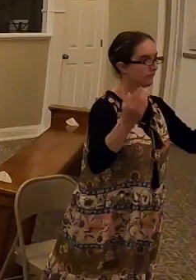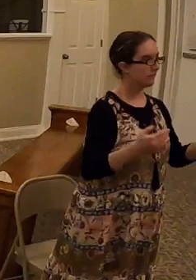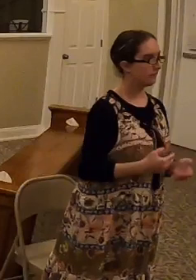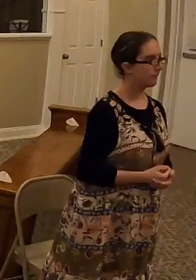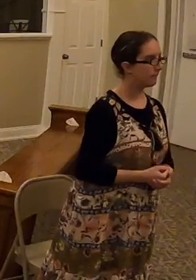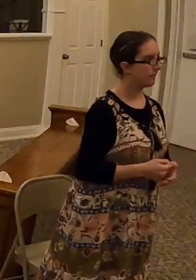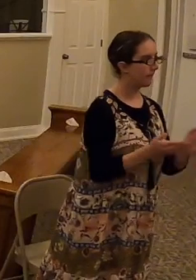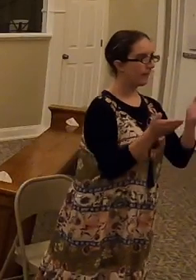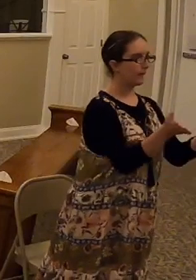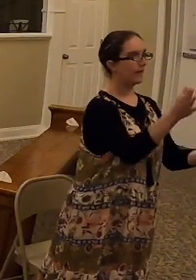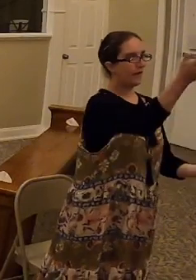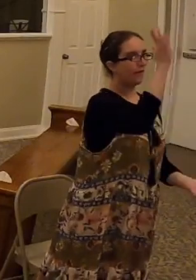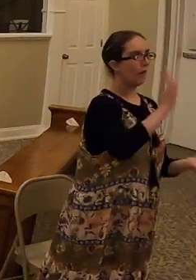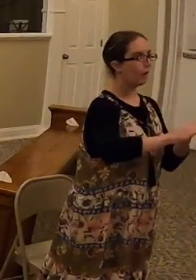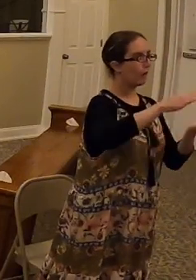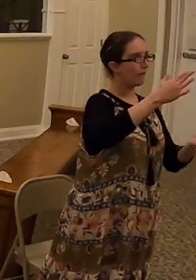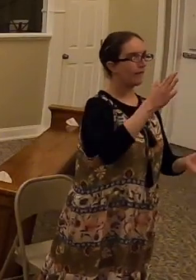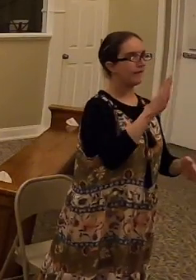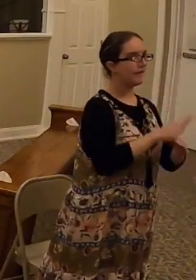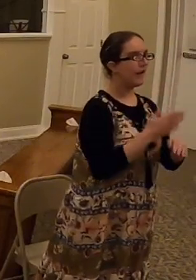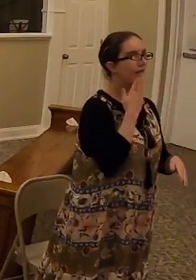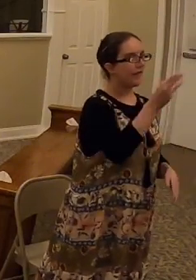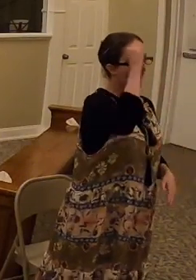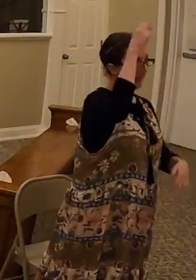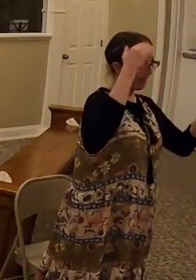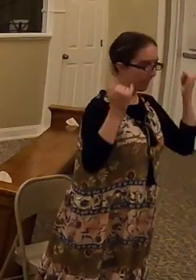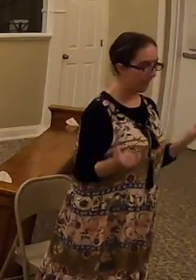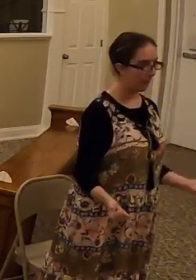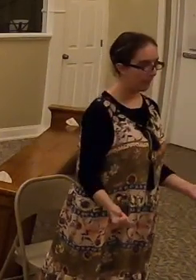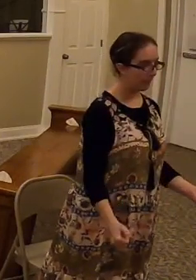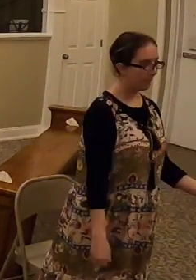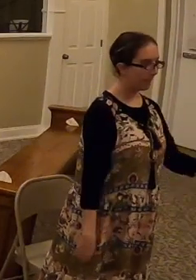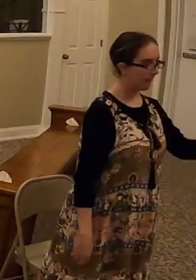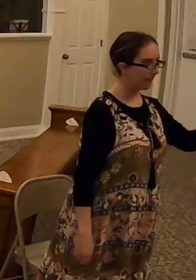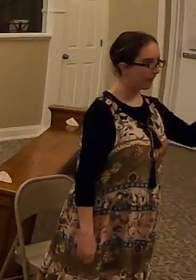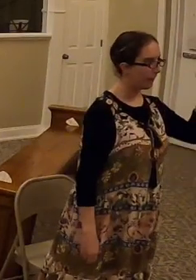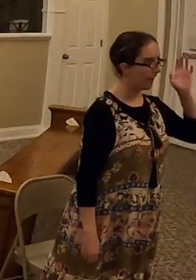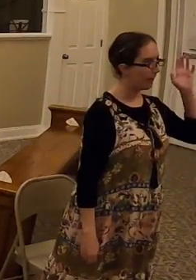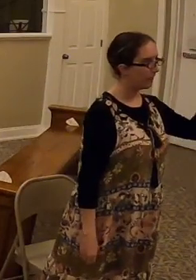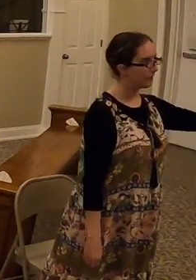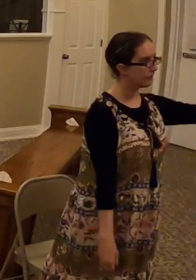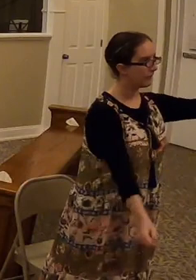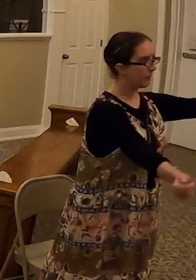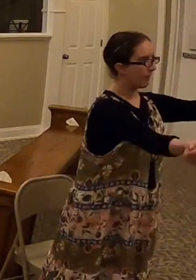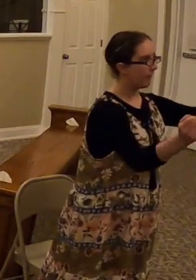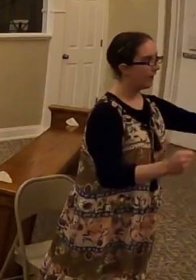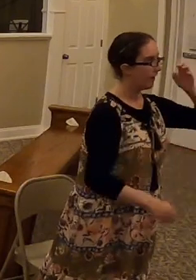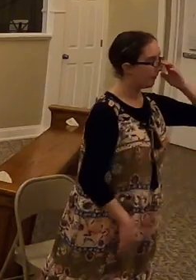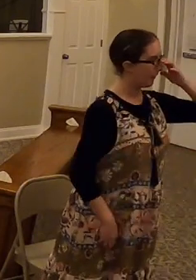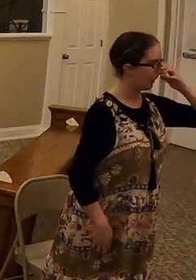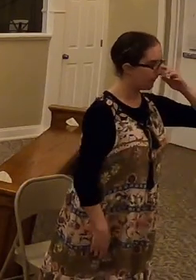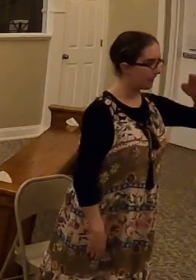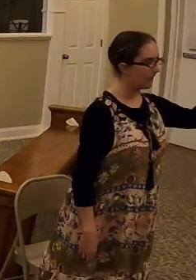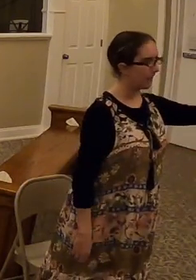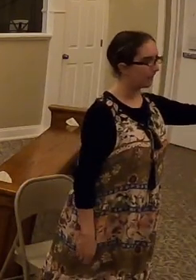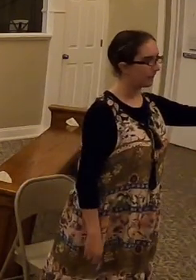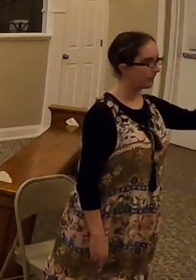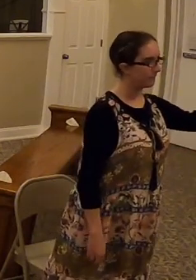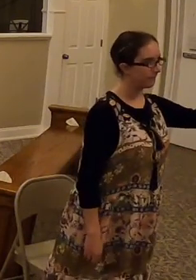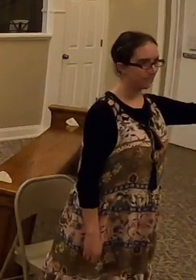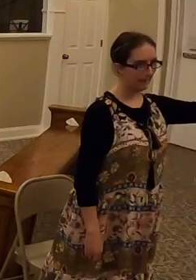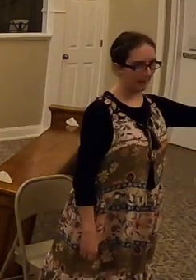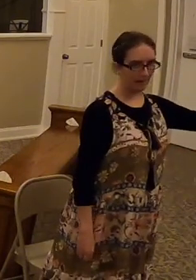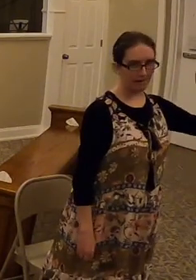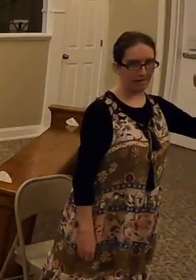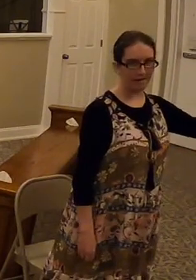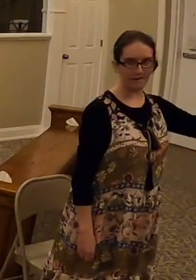Hallelujah. Let's give God glory tonight. Let's thank Him right now. God, we love You. Lord, we worship You, oh God. We praise You, oh